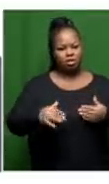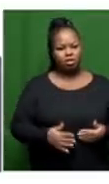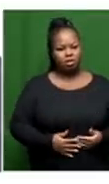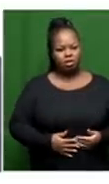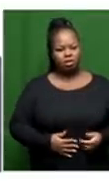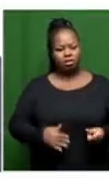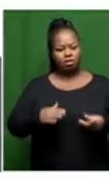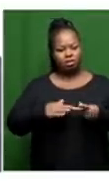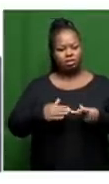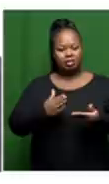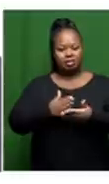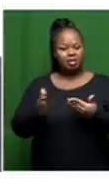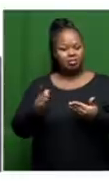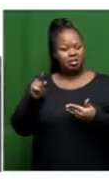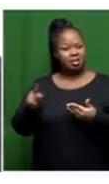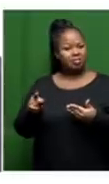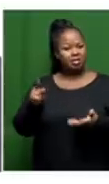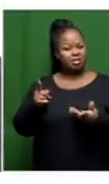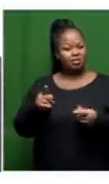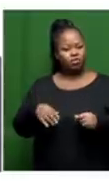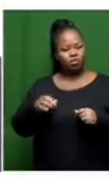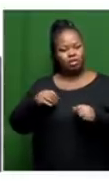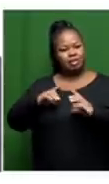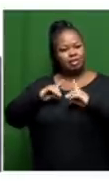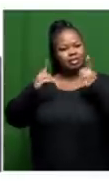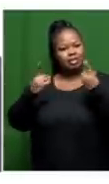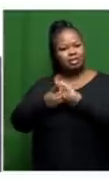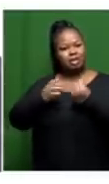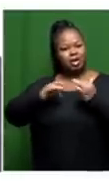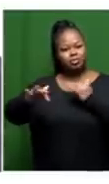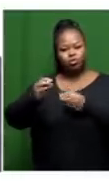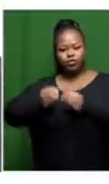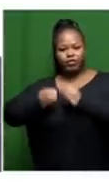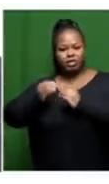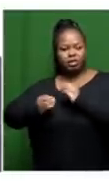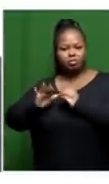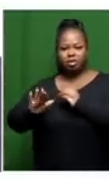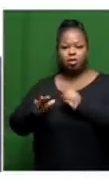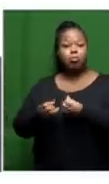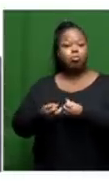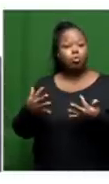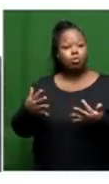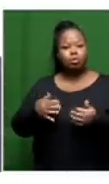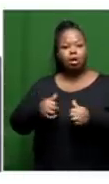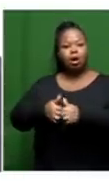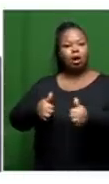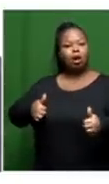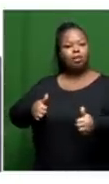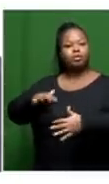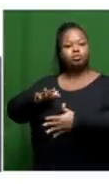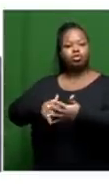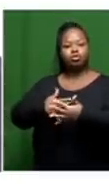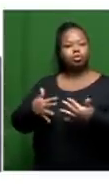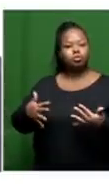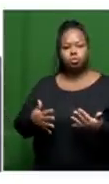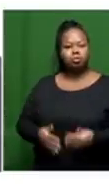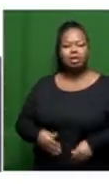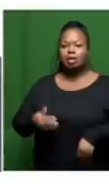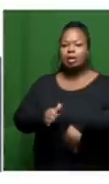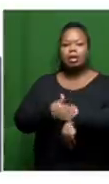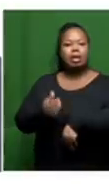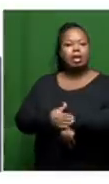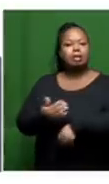or pipelines or refurbishment of dams or repair of dams, largely all of those projects are behind schedule. So when